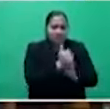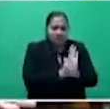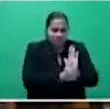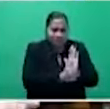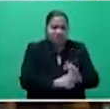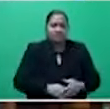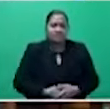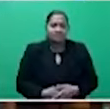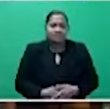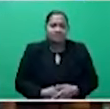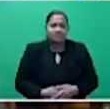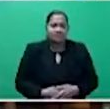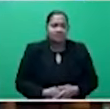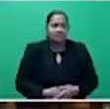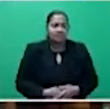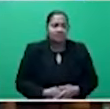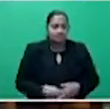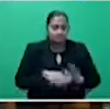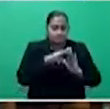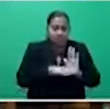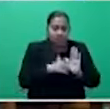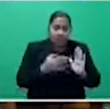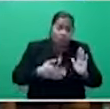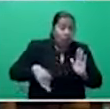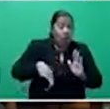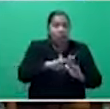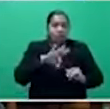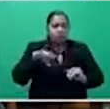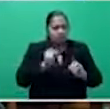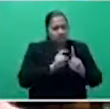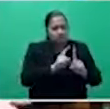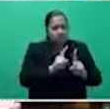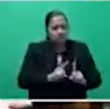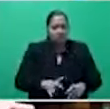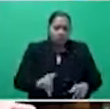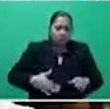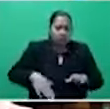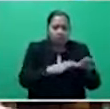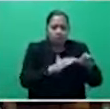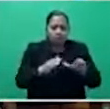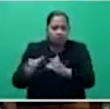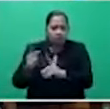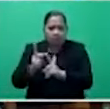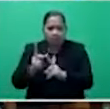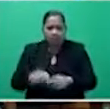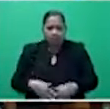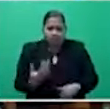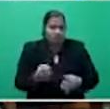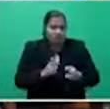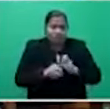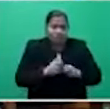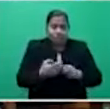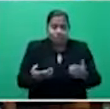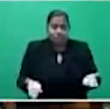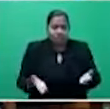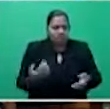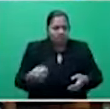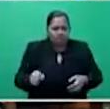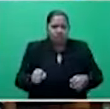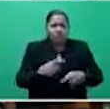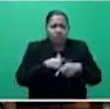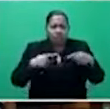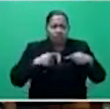for all parties, including FijiFirst, when campaigning. It's applicable to us too. Do you have a problem with that? We have to be just as revealing as you have to